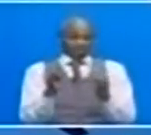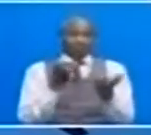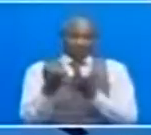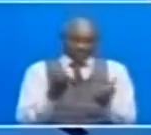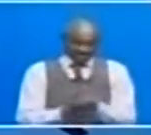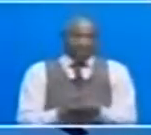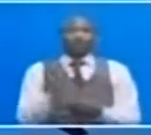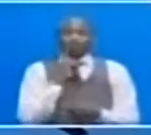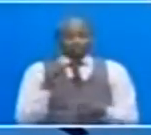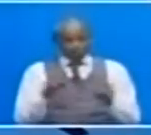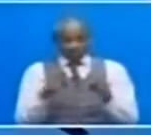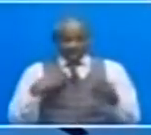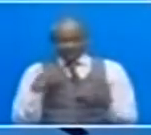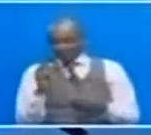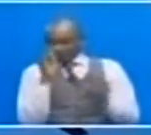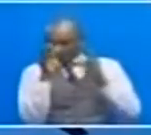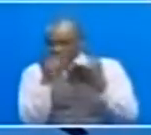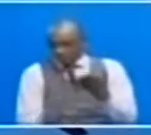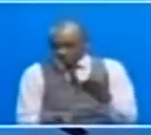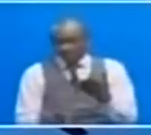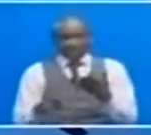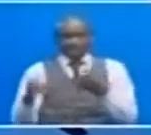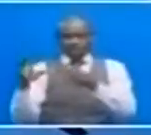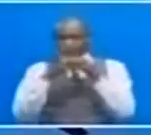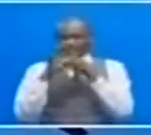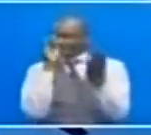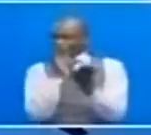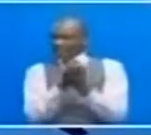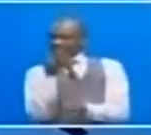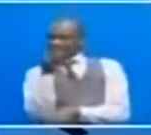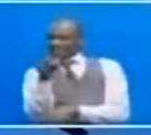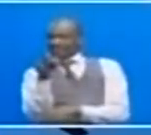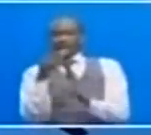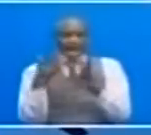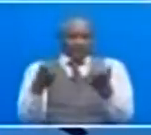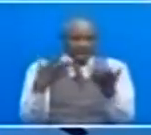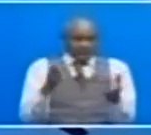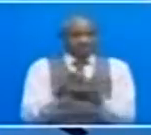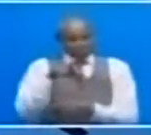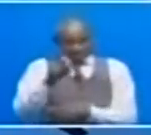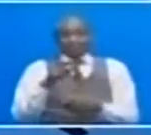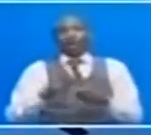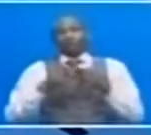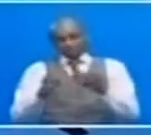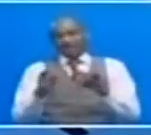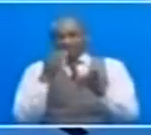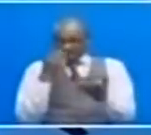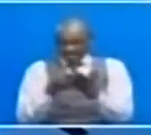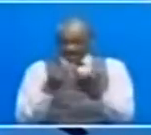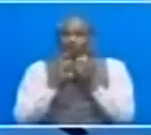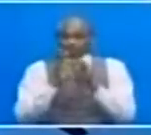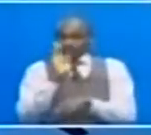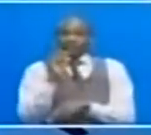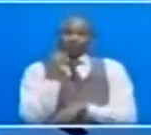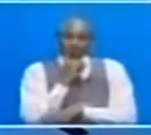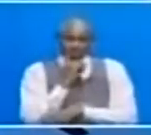And of course, tomorrow we'll be keeping an eye on how Cooperative Bank will be performing as it releases its financial report.